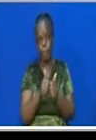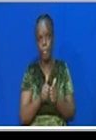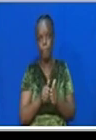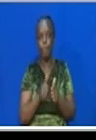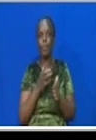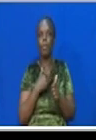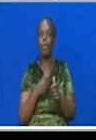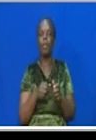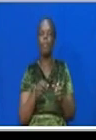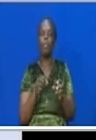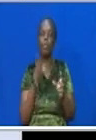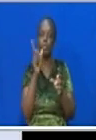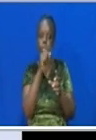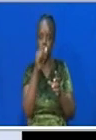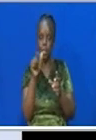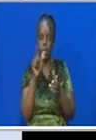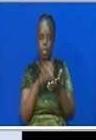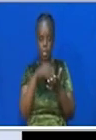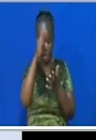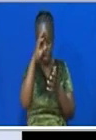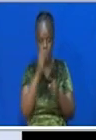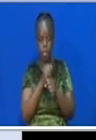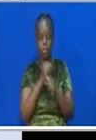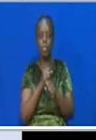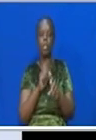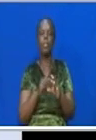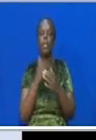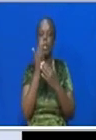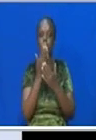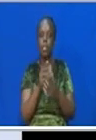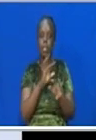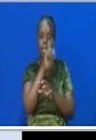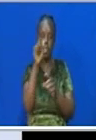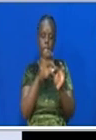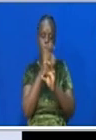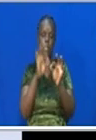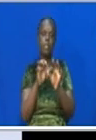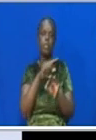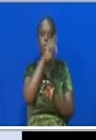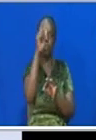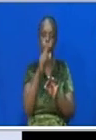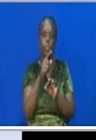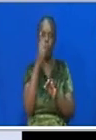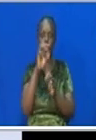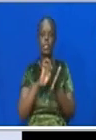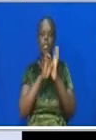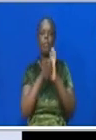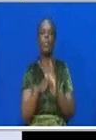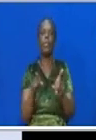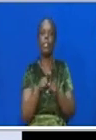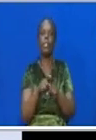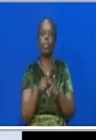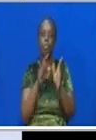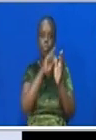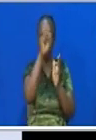We have the common mistakes that the learners do when they are answering a certain question given. For example, in this kind of question, we have a